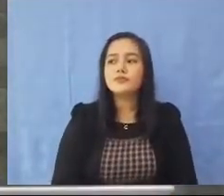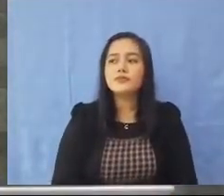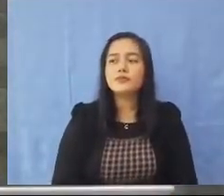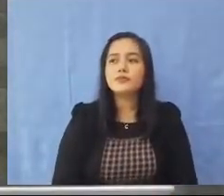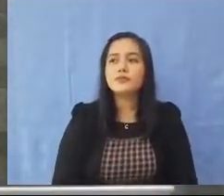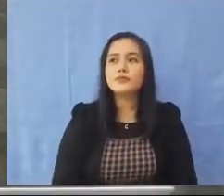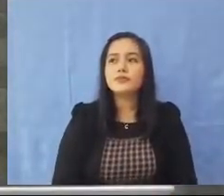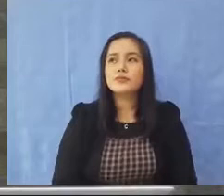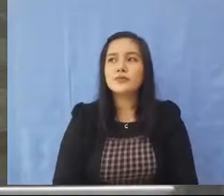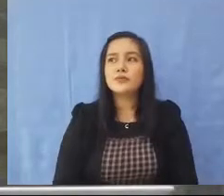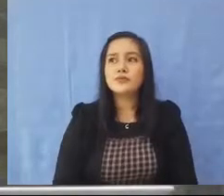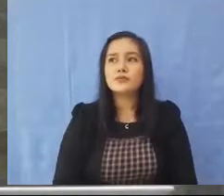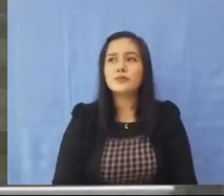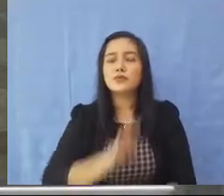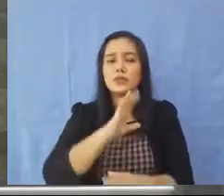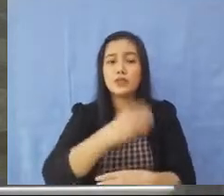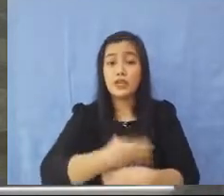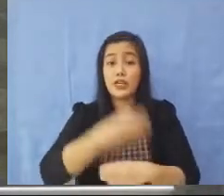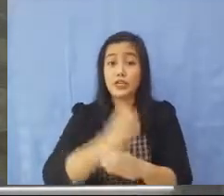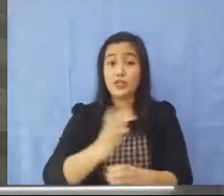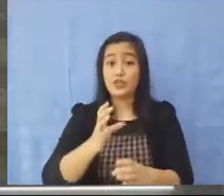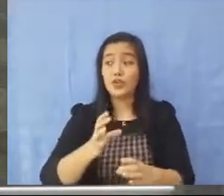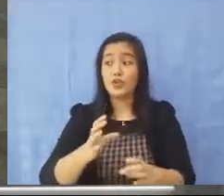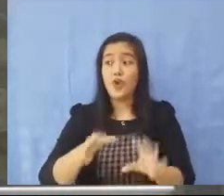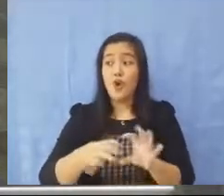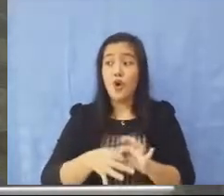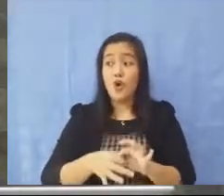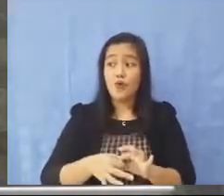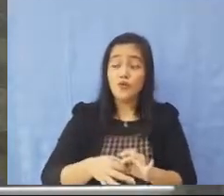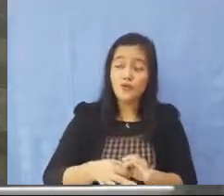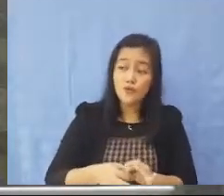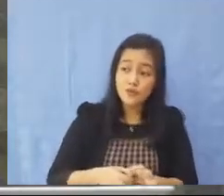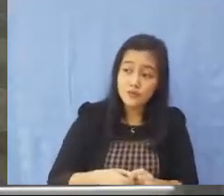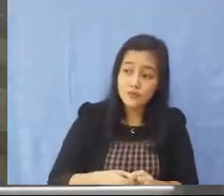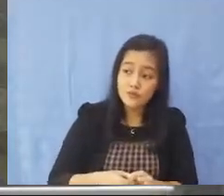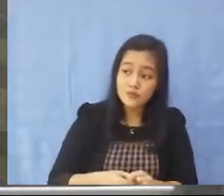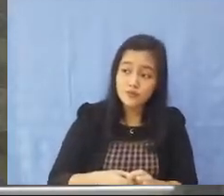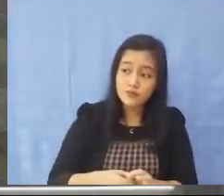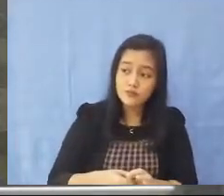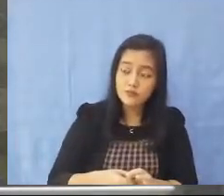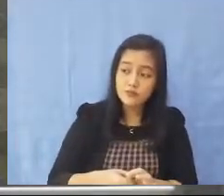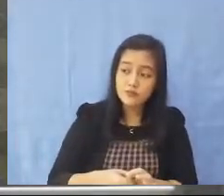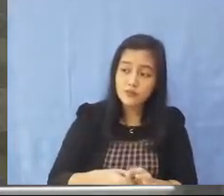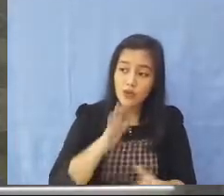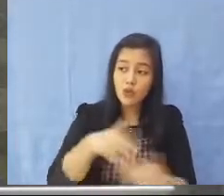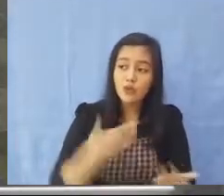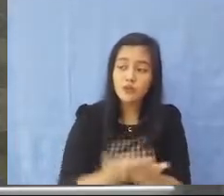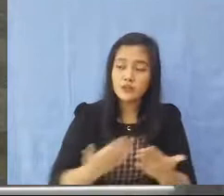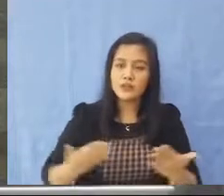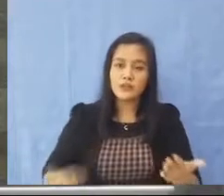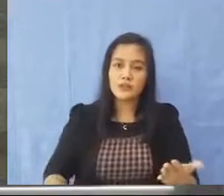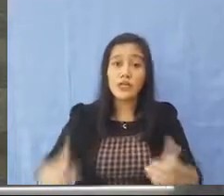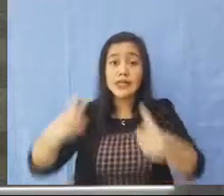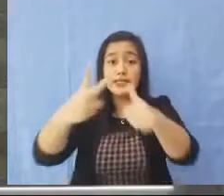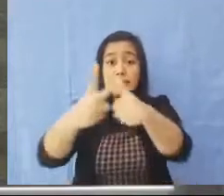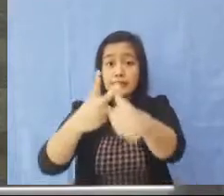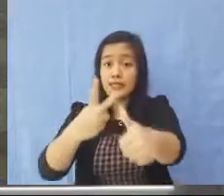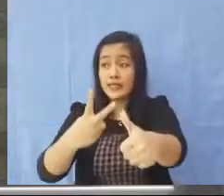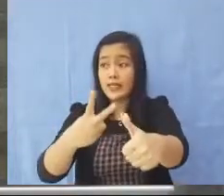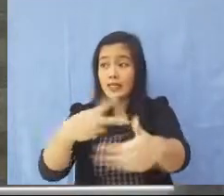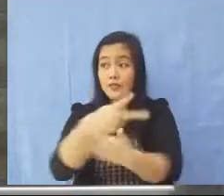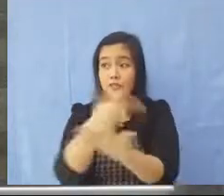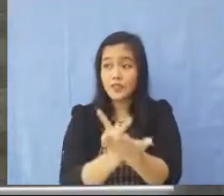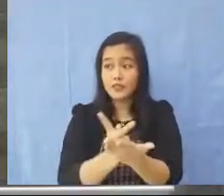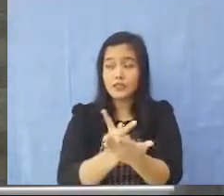thing. And nandiyan dyan na po lahat yan. And also, second part is the corruption of man. And the